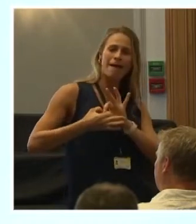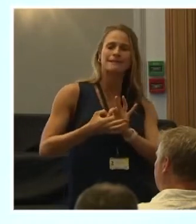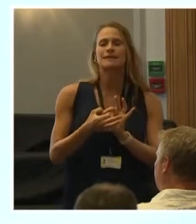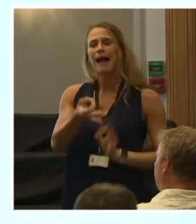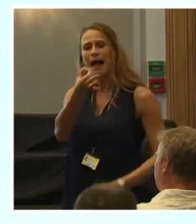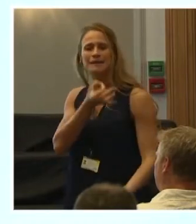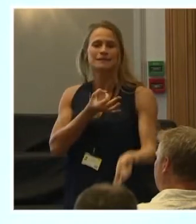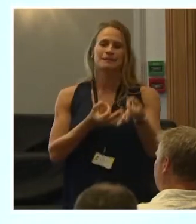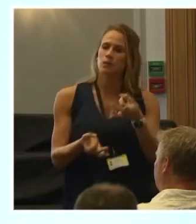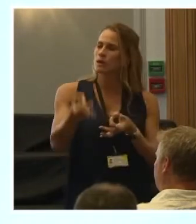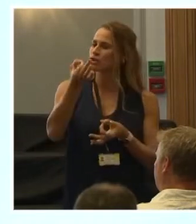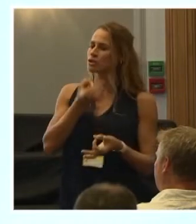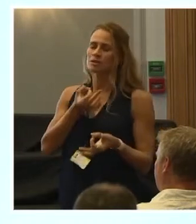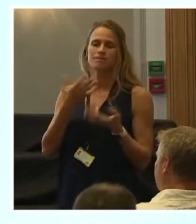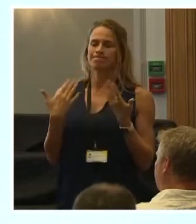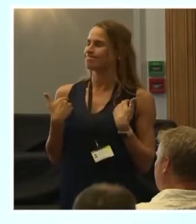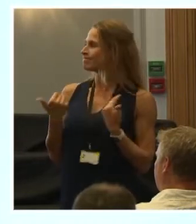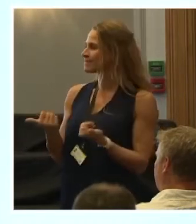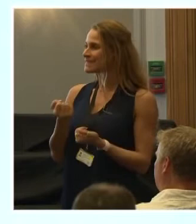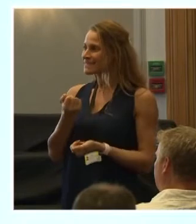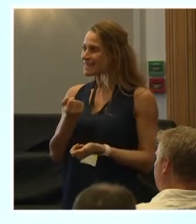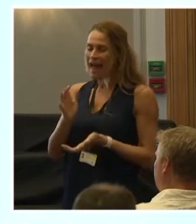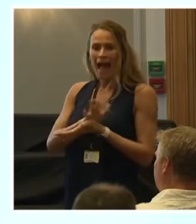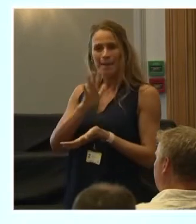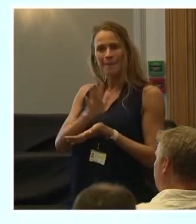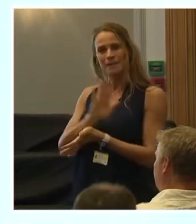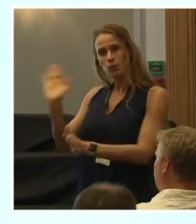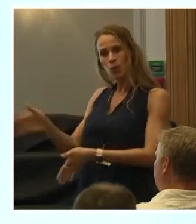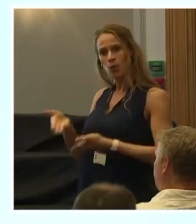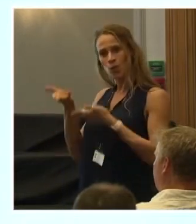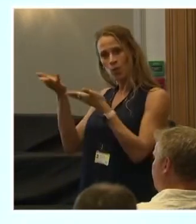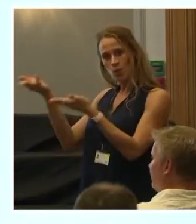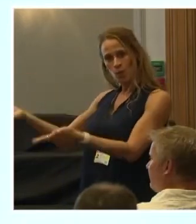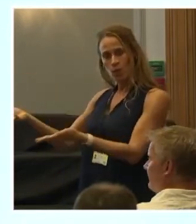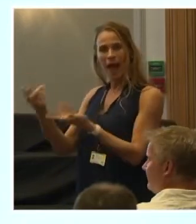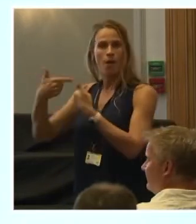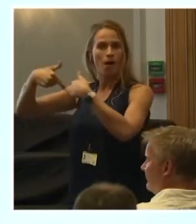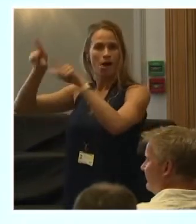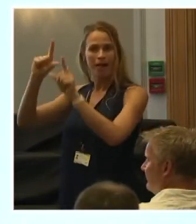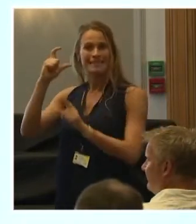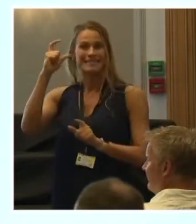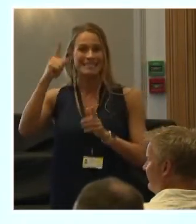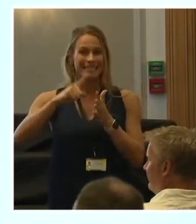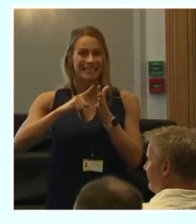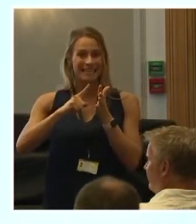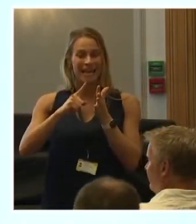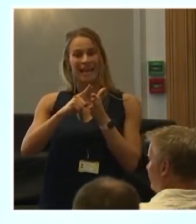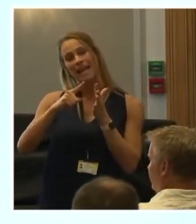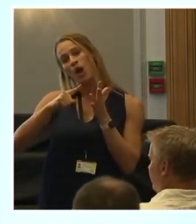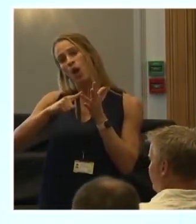I'm absolutely delighted to welcome you as well, our CEO, Tina Garvey. Thank you.